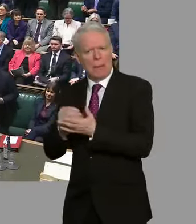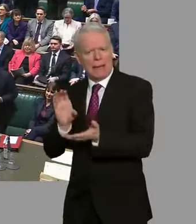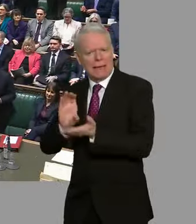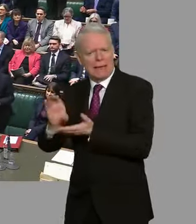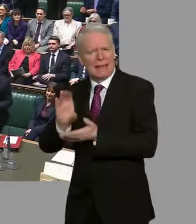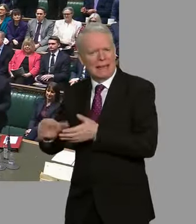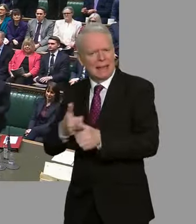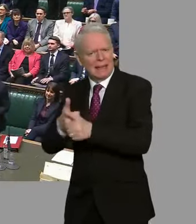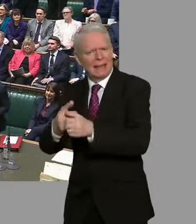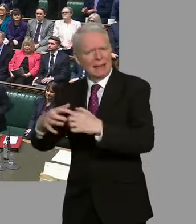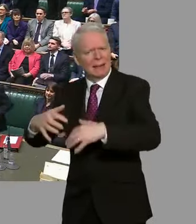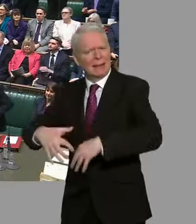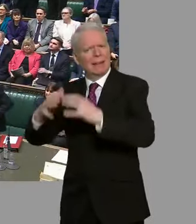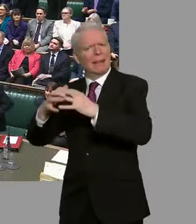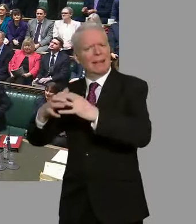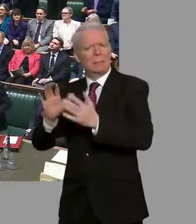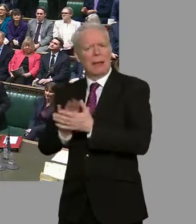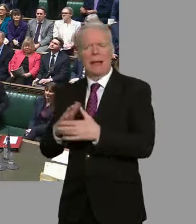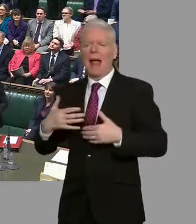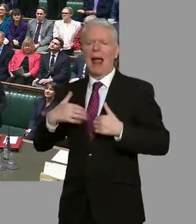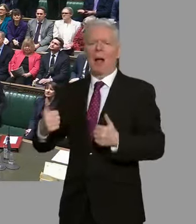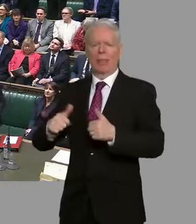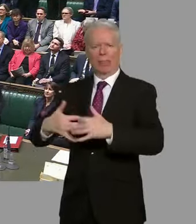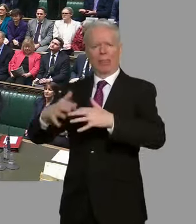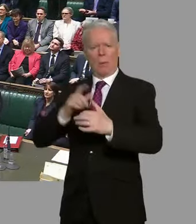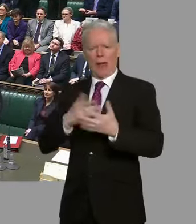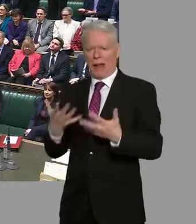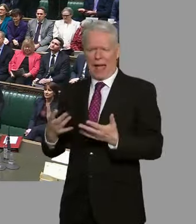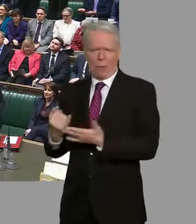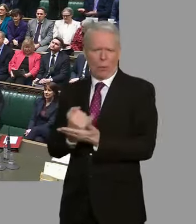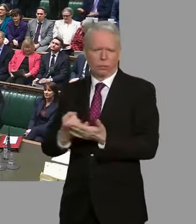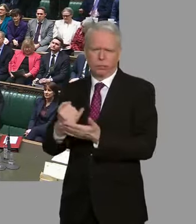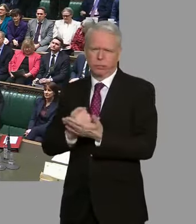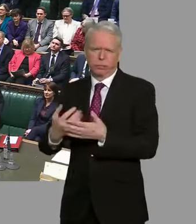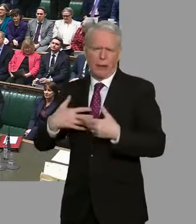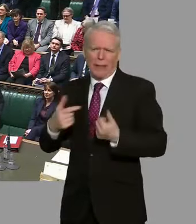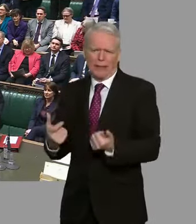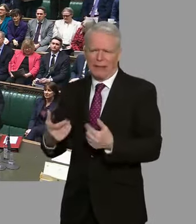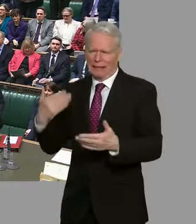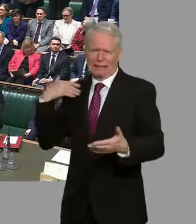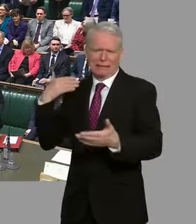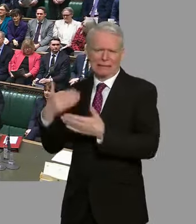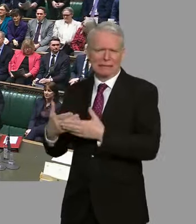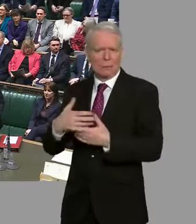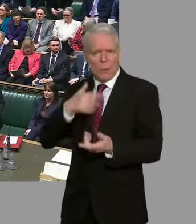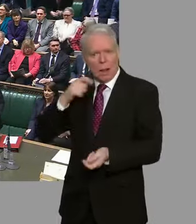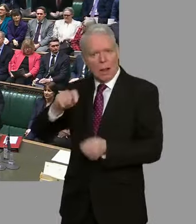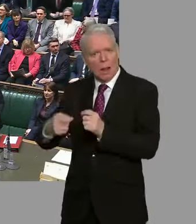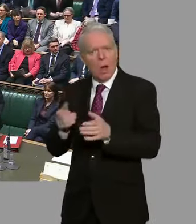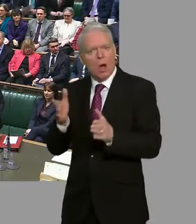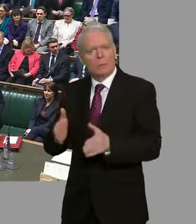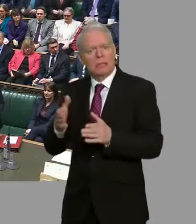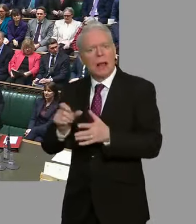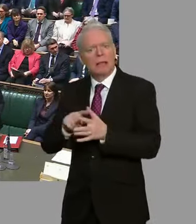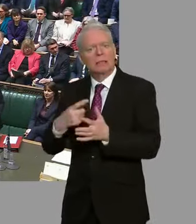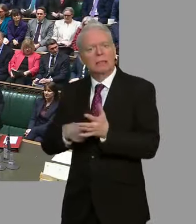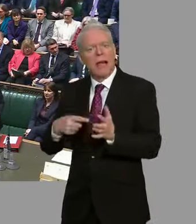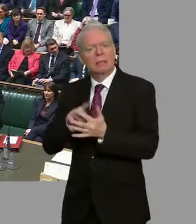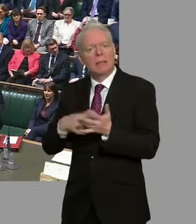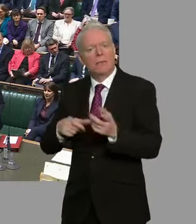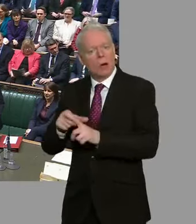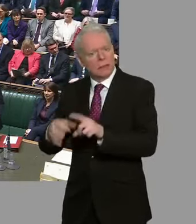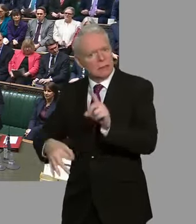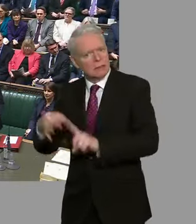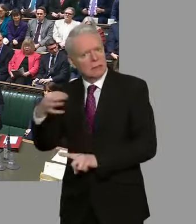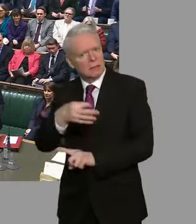Minister. Well, thank him for raising this, and I'm deeply sorry for those receiving inadequate care in his constituency. The last government left